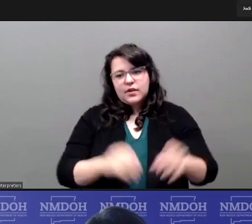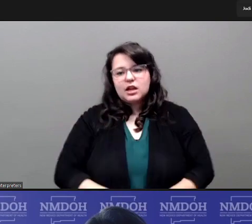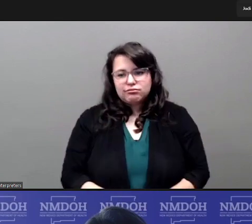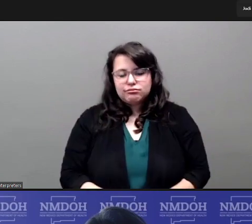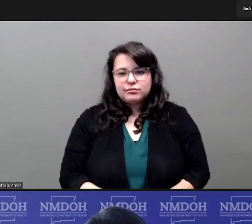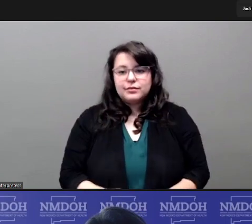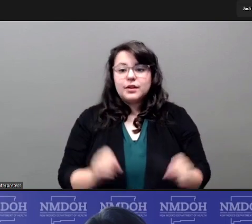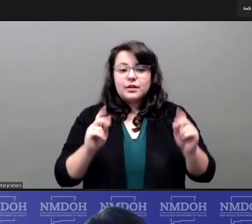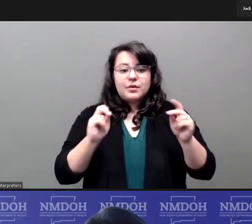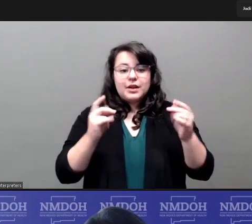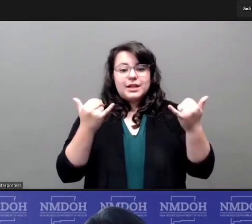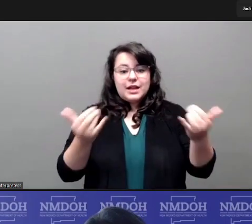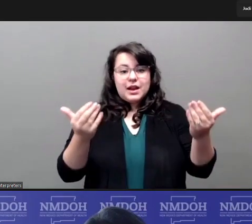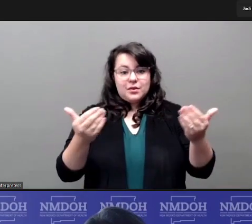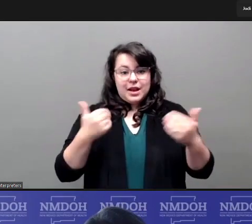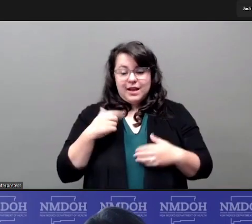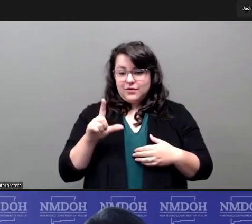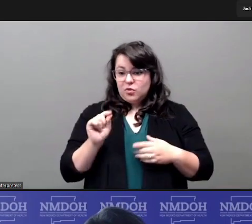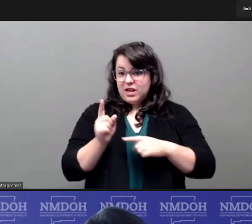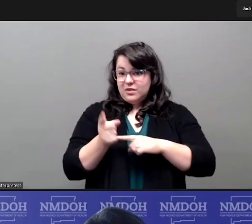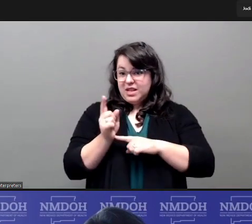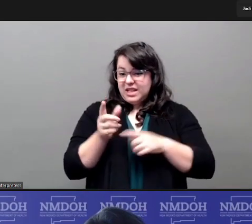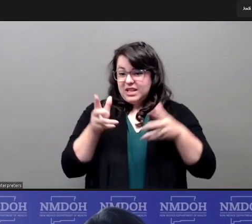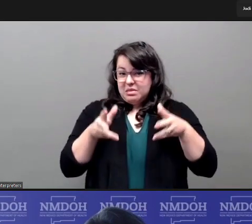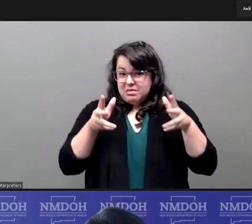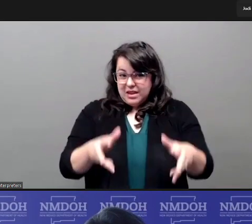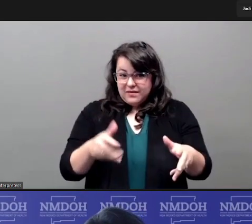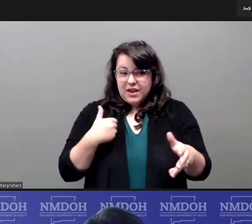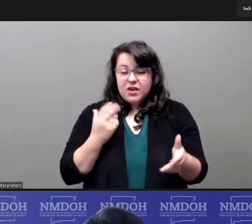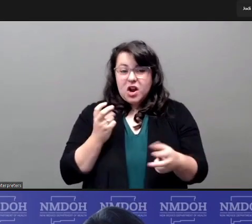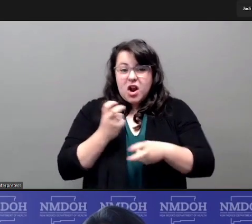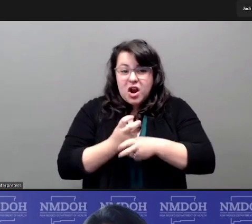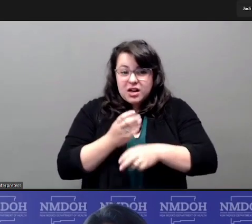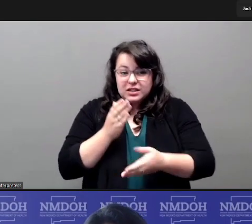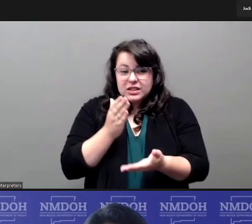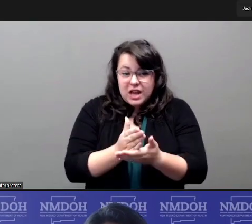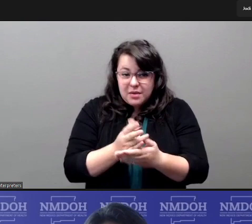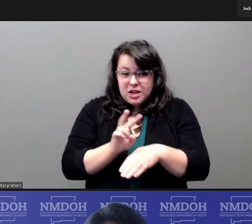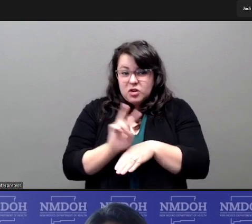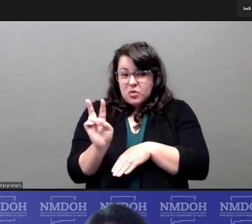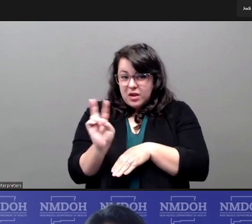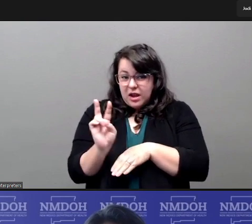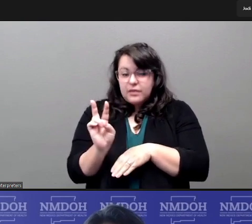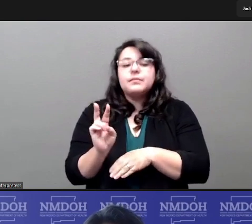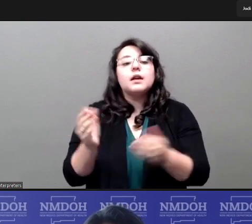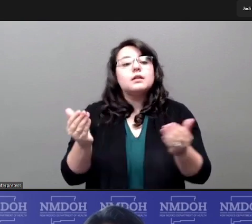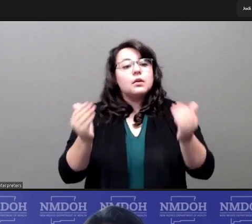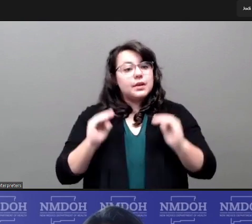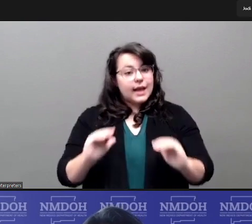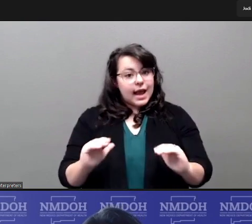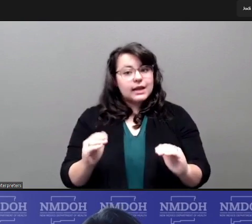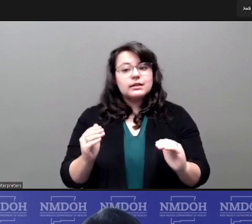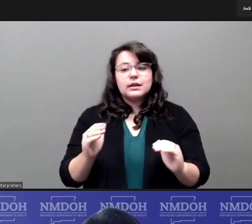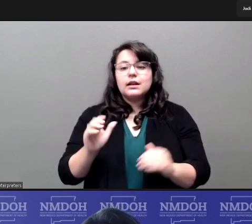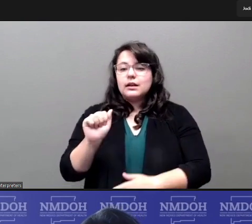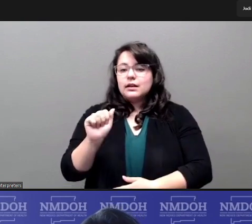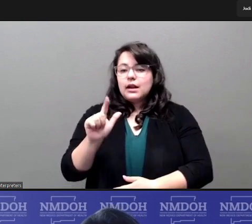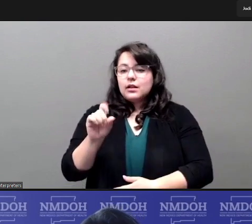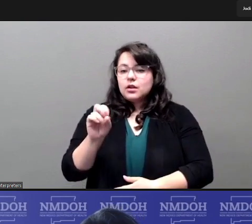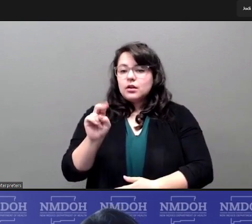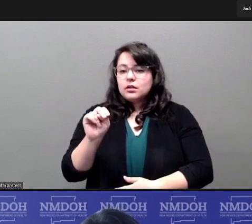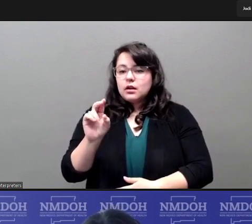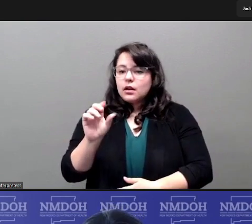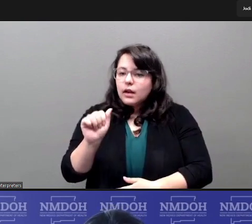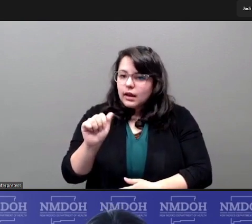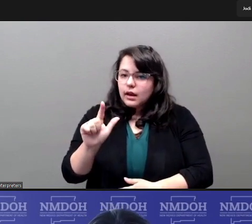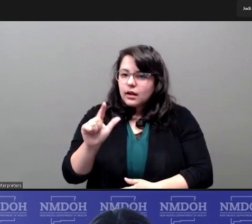All right, we have about 20 minutes left. We have a hard stop at 2 o'clock. So next I'd like to go to Algernon Demacia from the